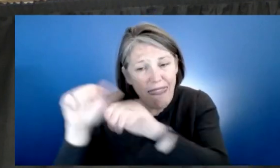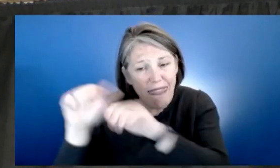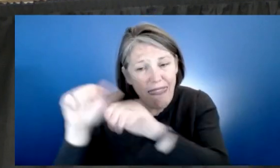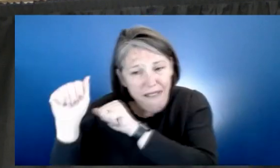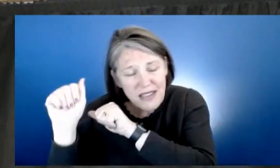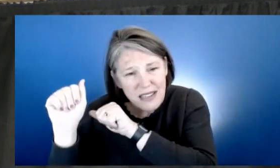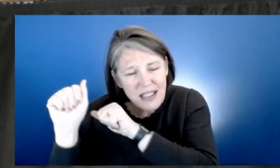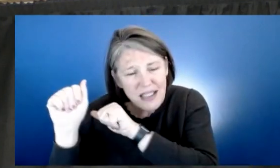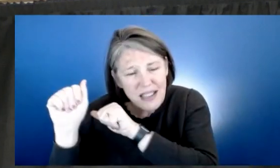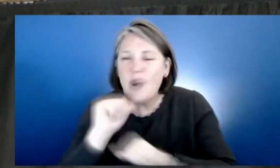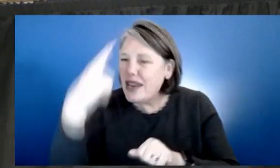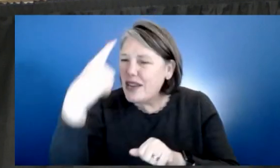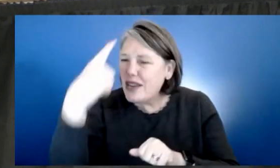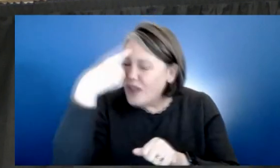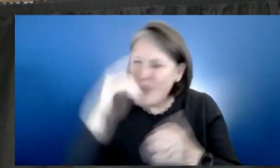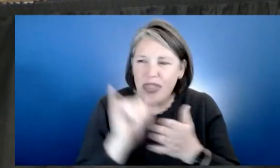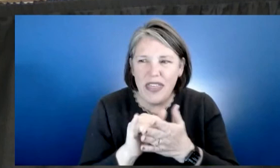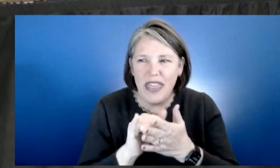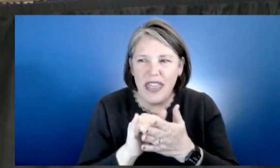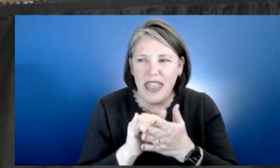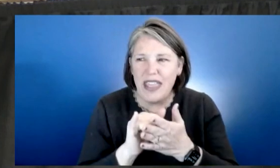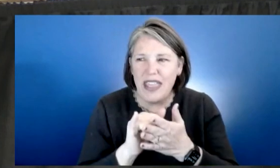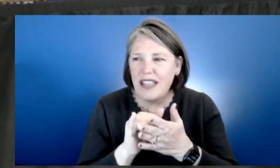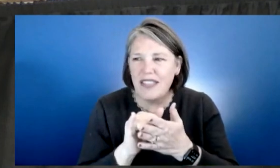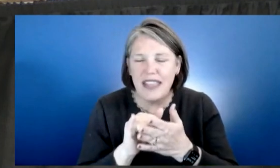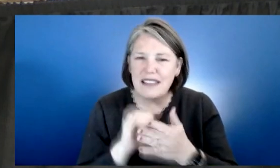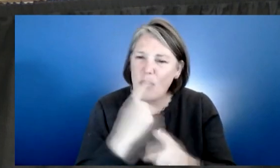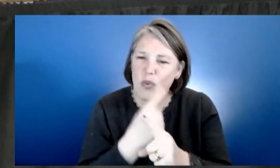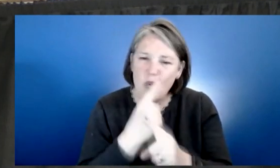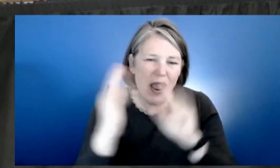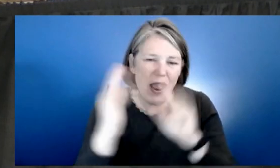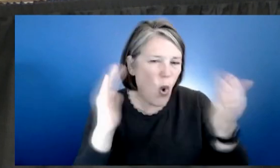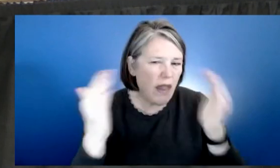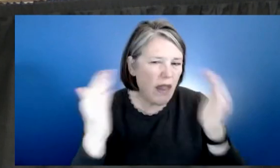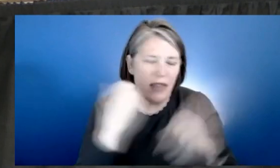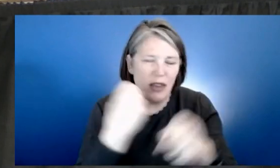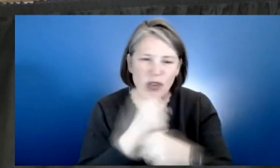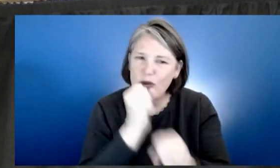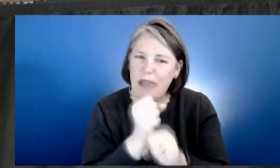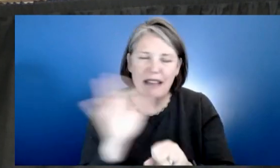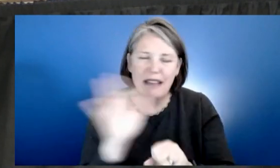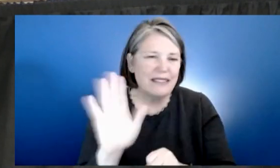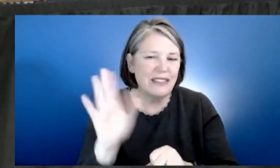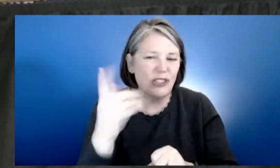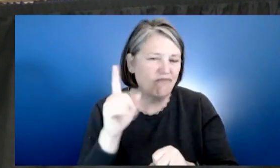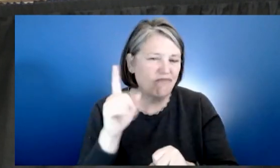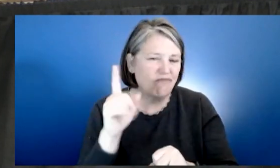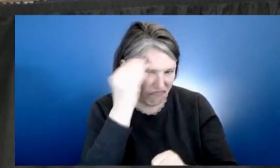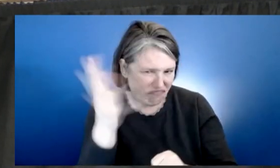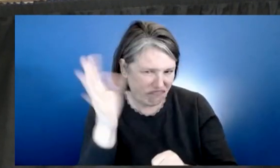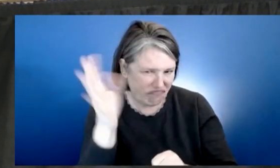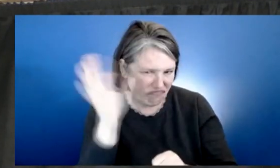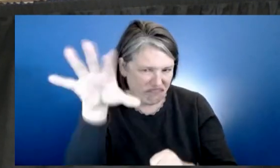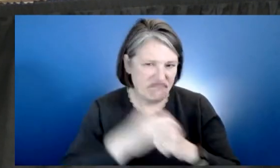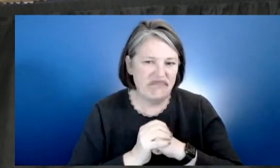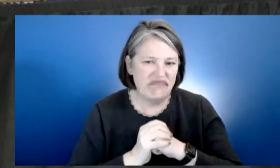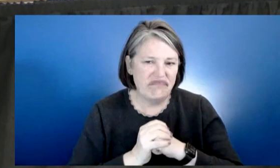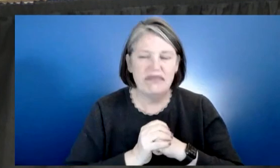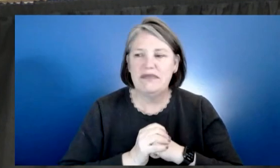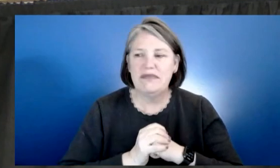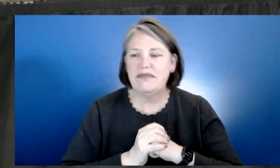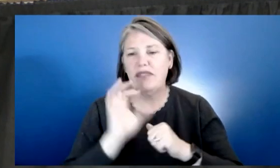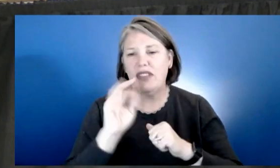a right correlation to make in your argument, just for future. Thank you. Okay, thank you.